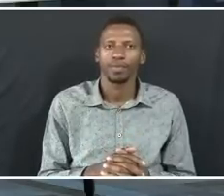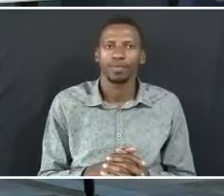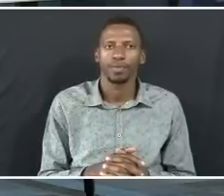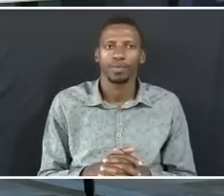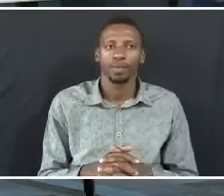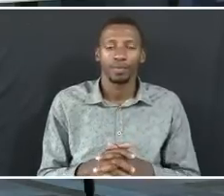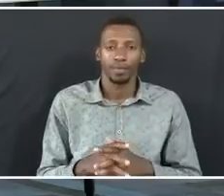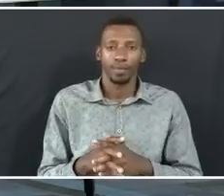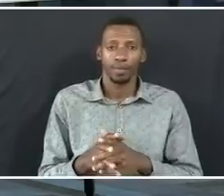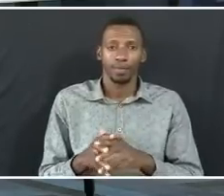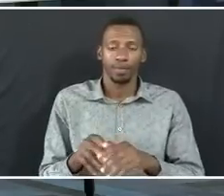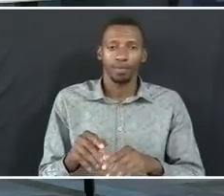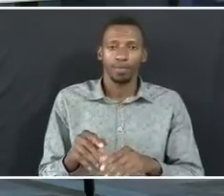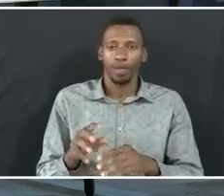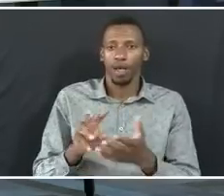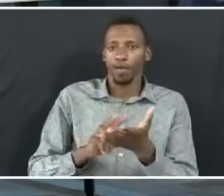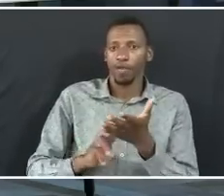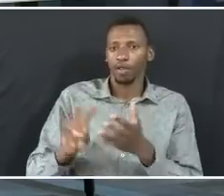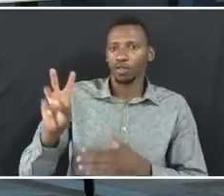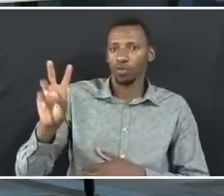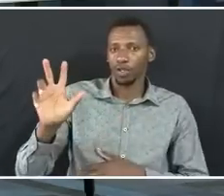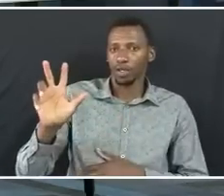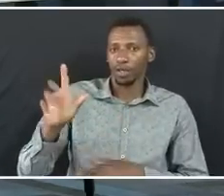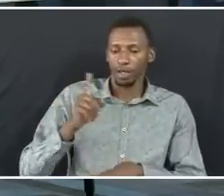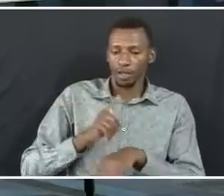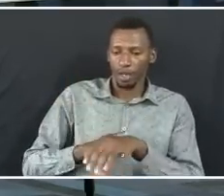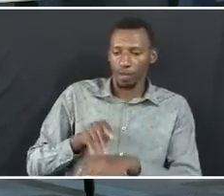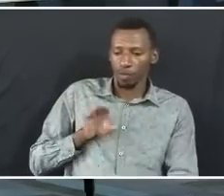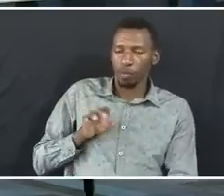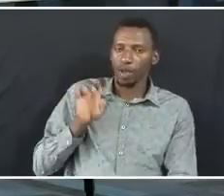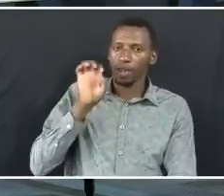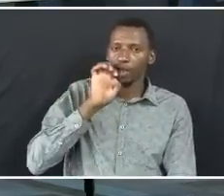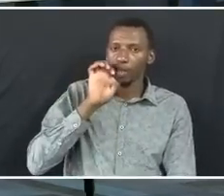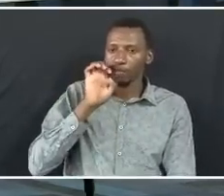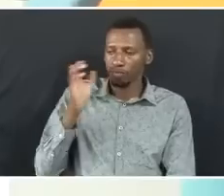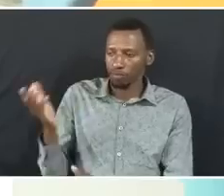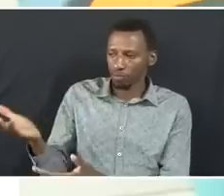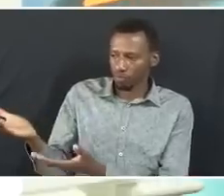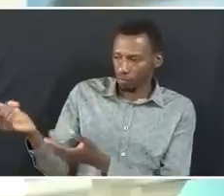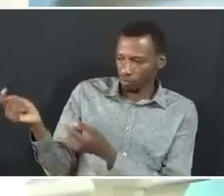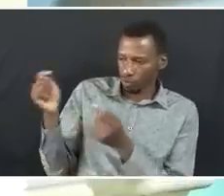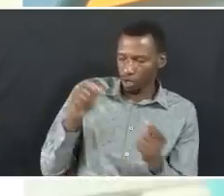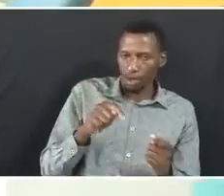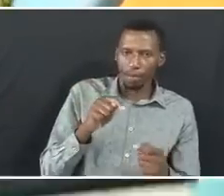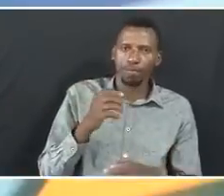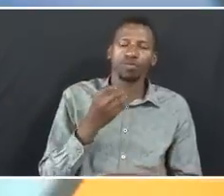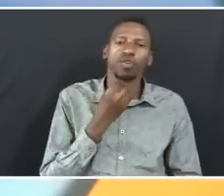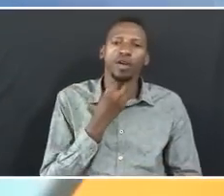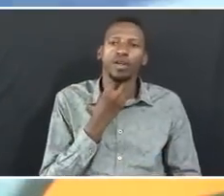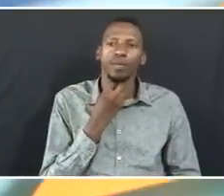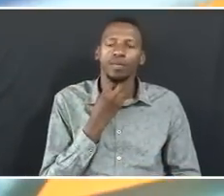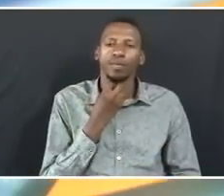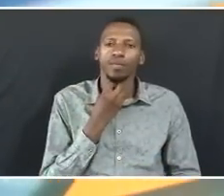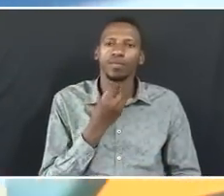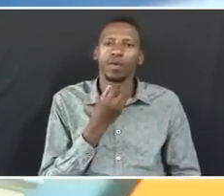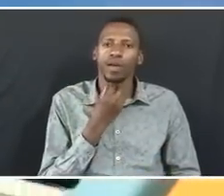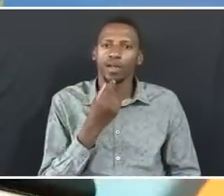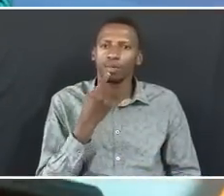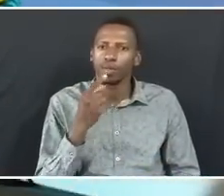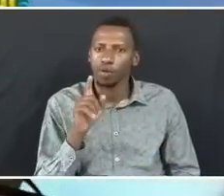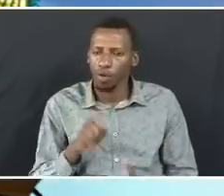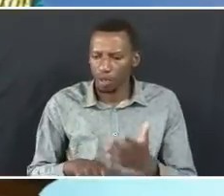When she's brought in verse 23 to Adam, Adam says, she shall be called